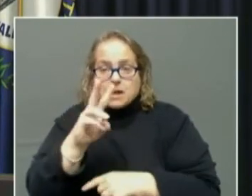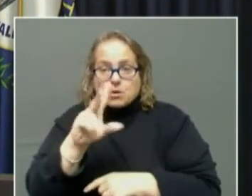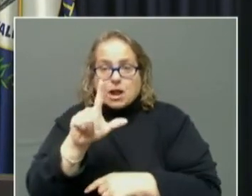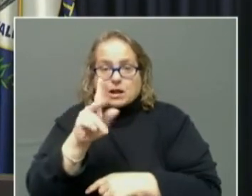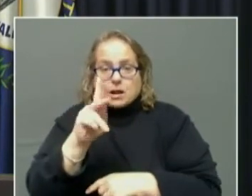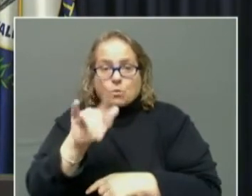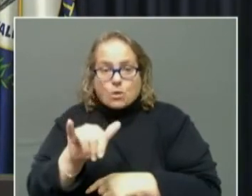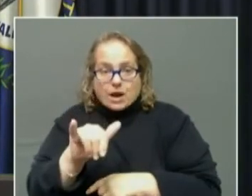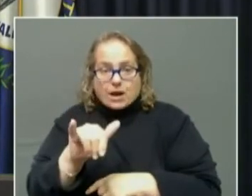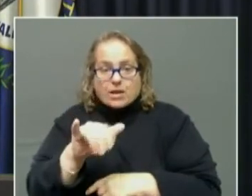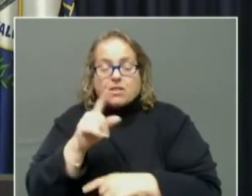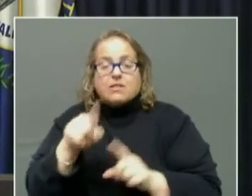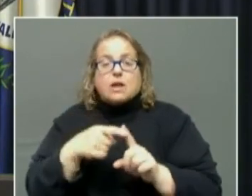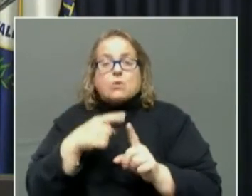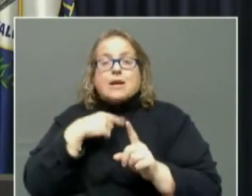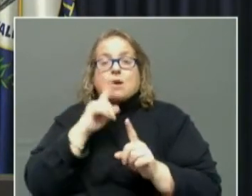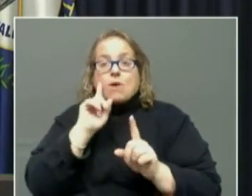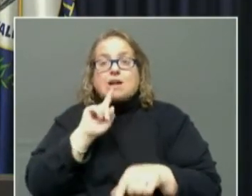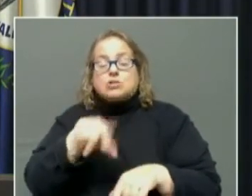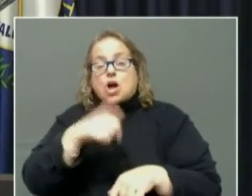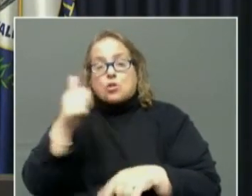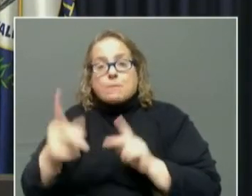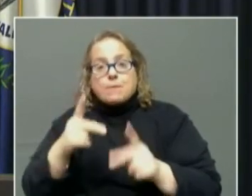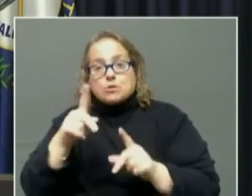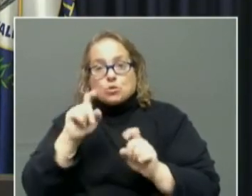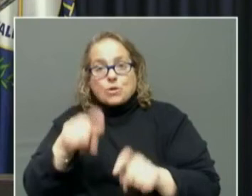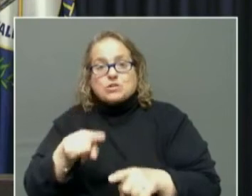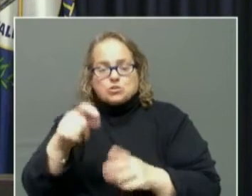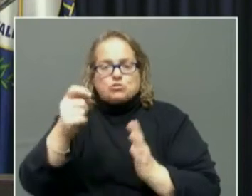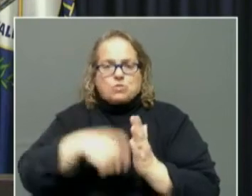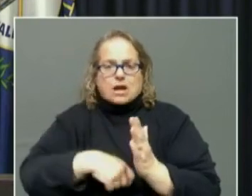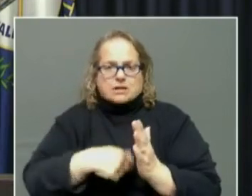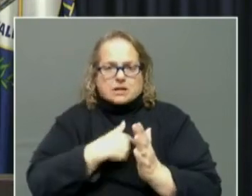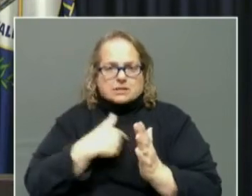answer everybody else's questions if you'll send them to us in writing.